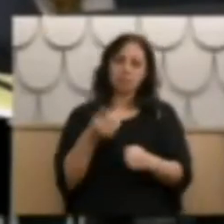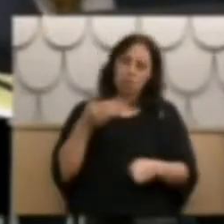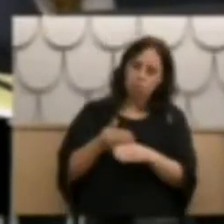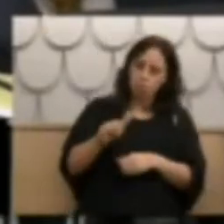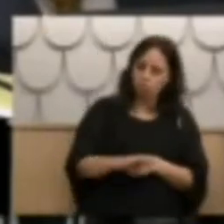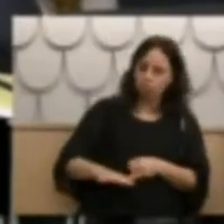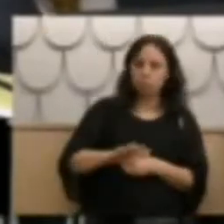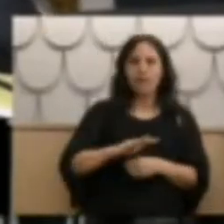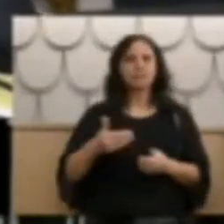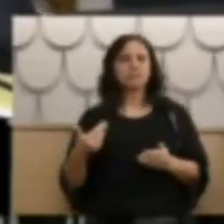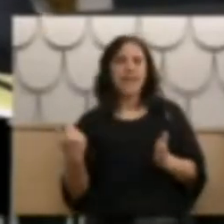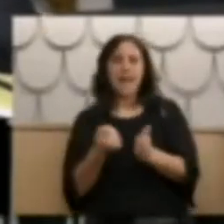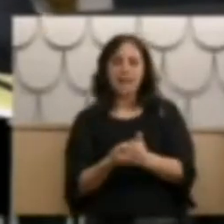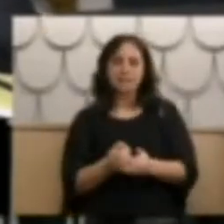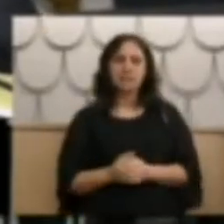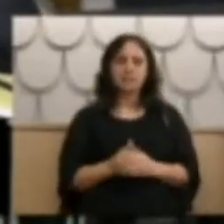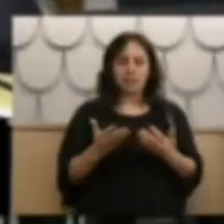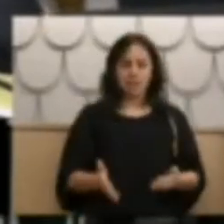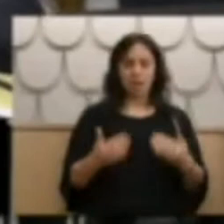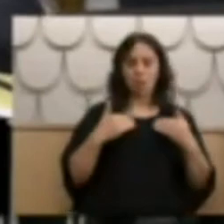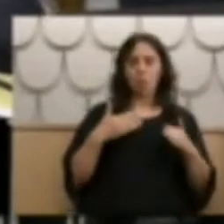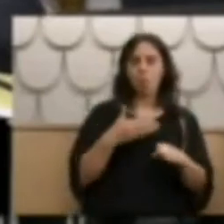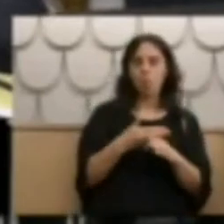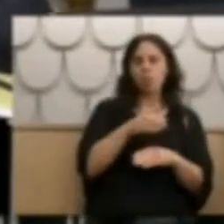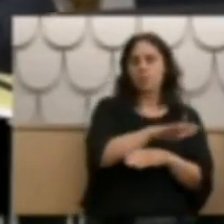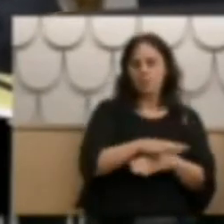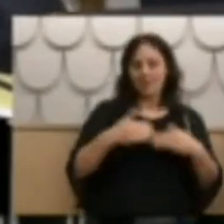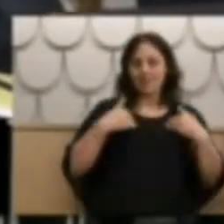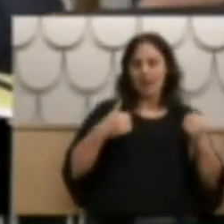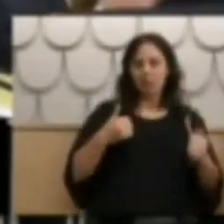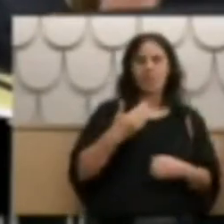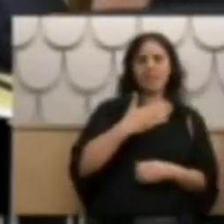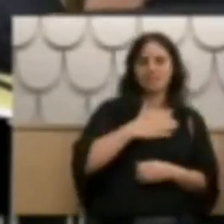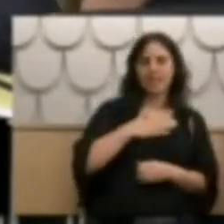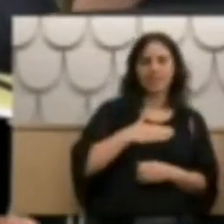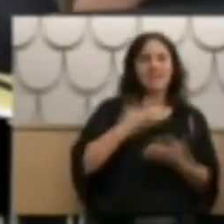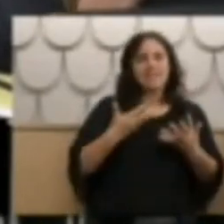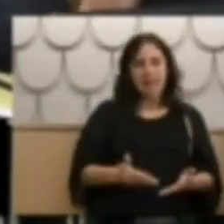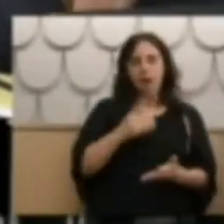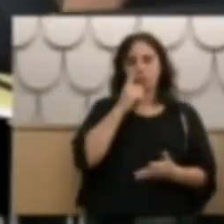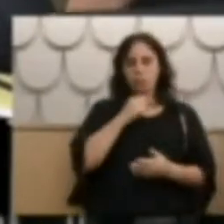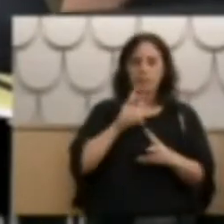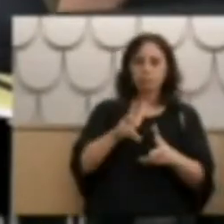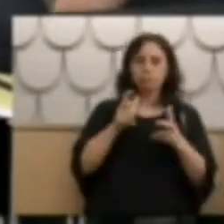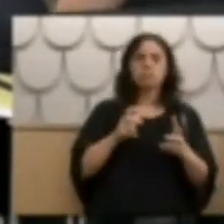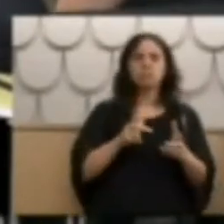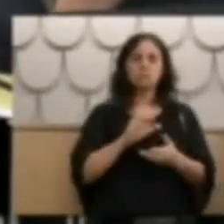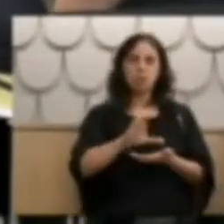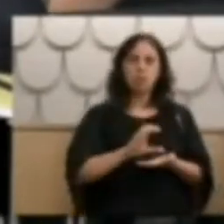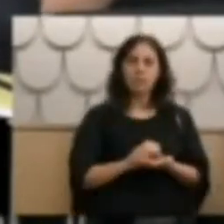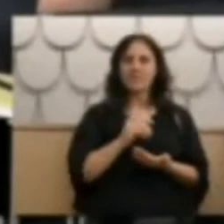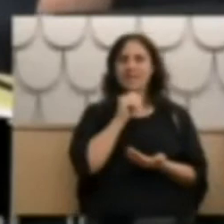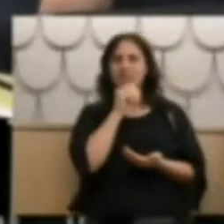broken into by workplace health and safety. That's one piece of legislation where you can now get compensation if you're